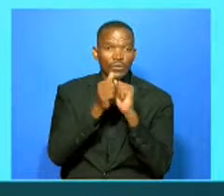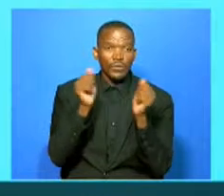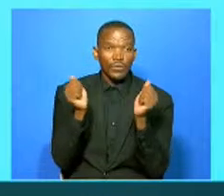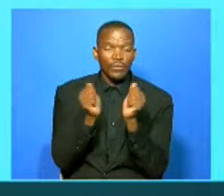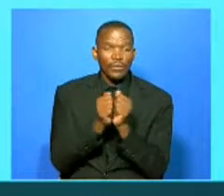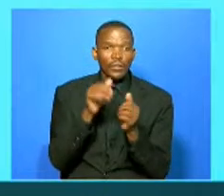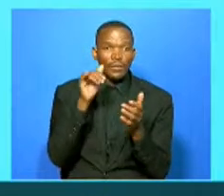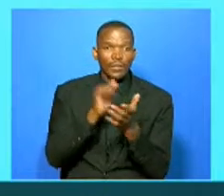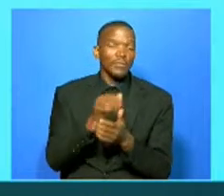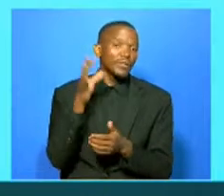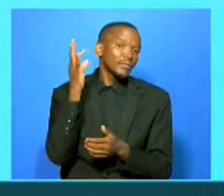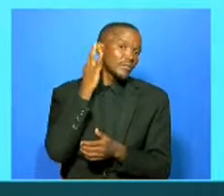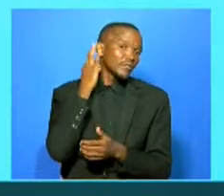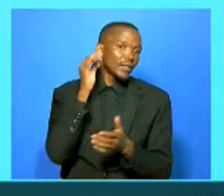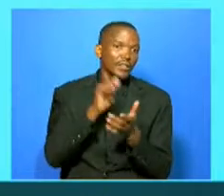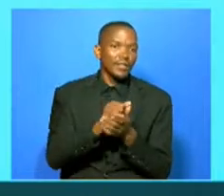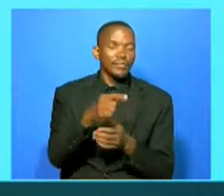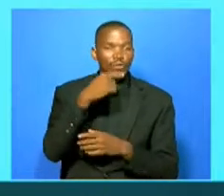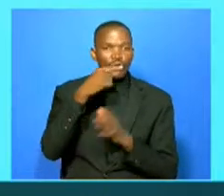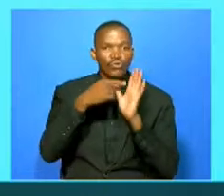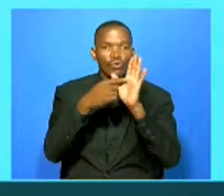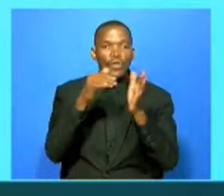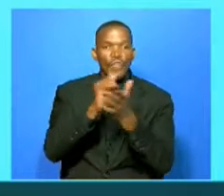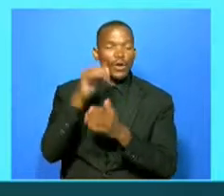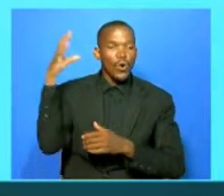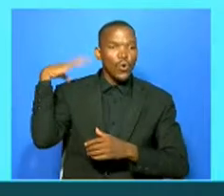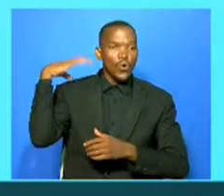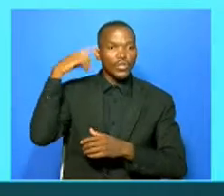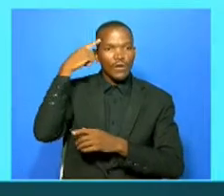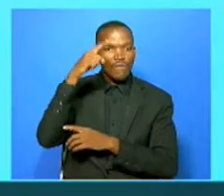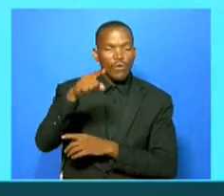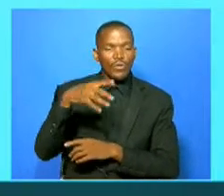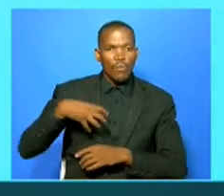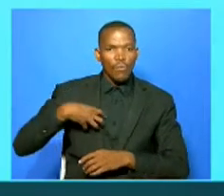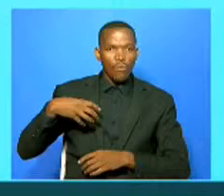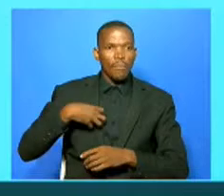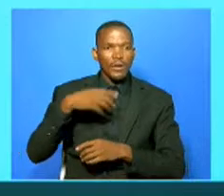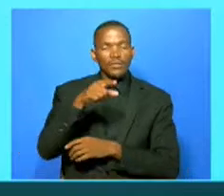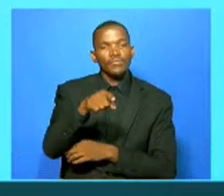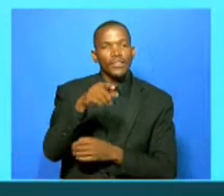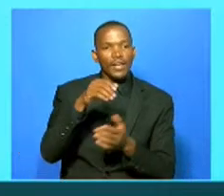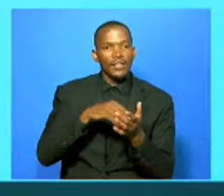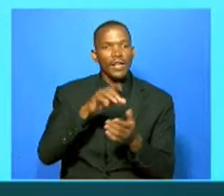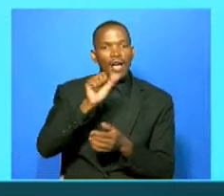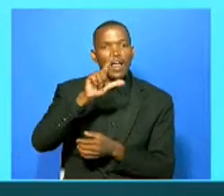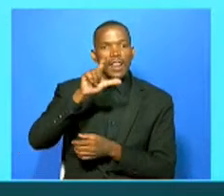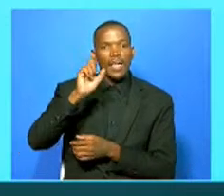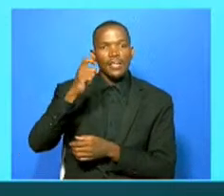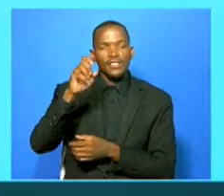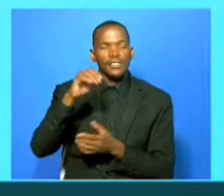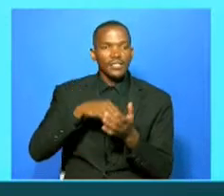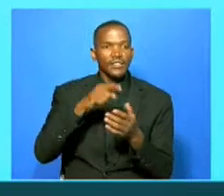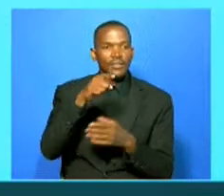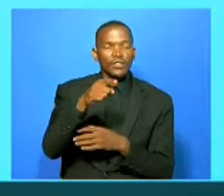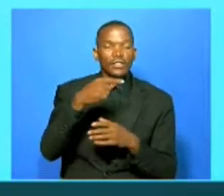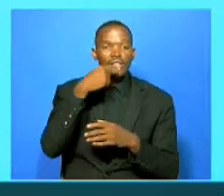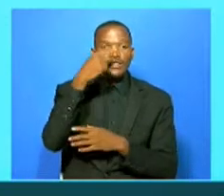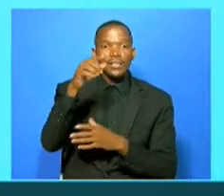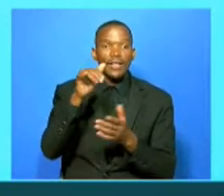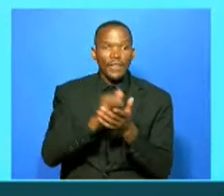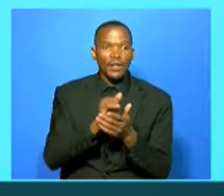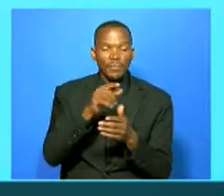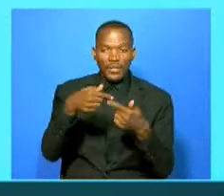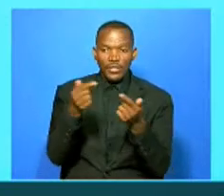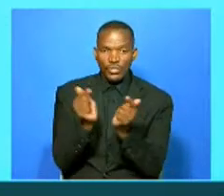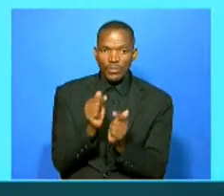Botswana tonight ka pego e supang gore mokatisi wa setlhopha sa bomme sa kgwele dinao The Mens Alex Basimane Botlhe Malete a re e re le